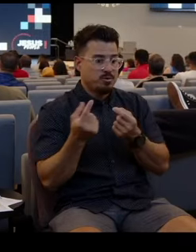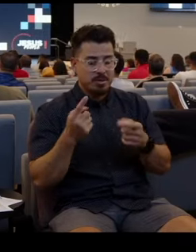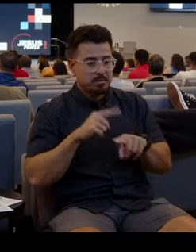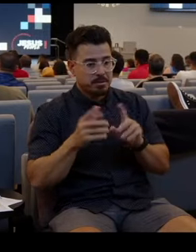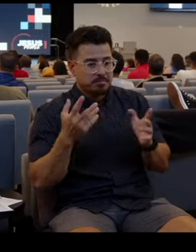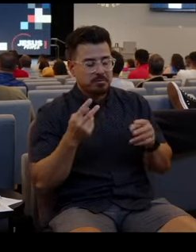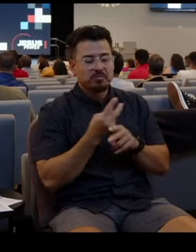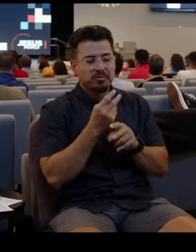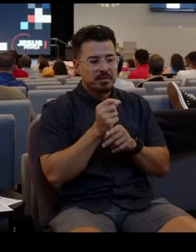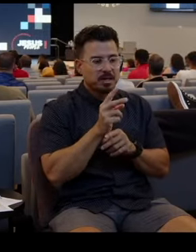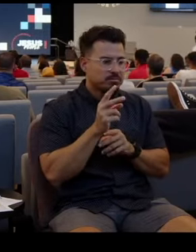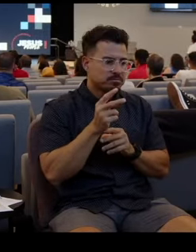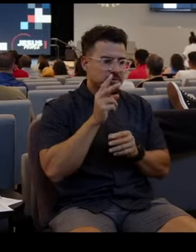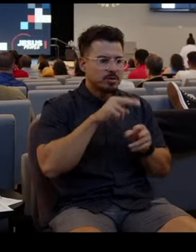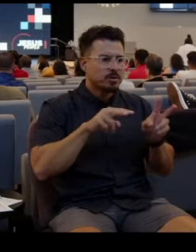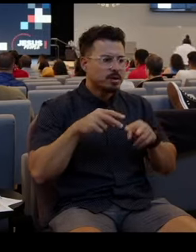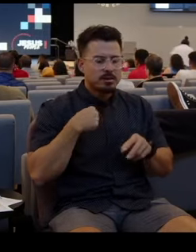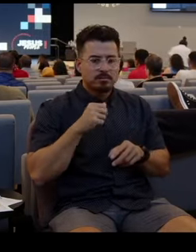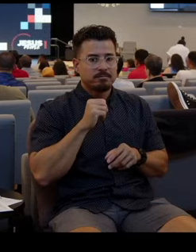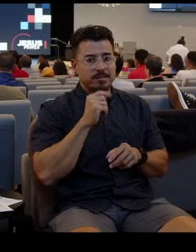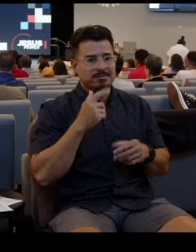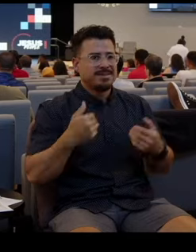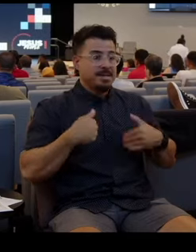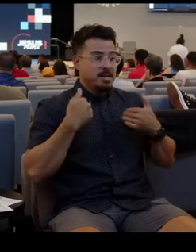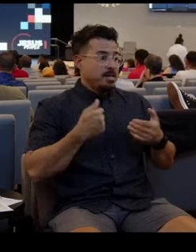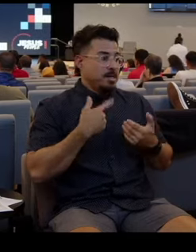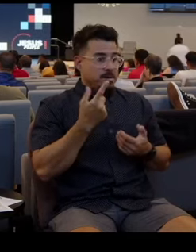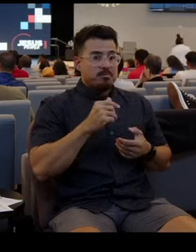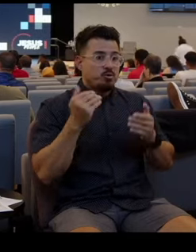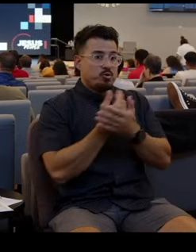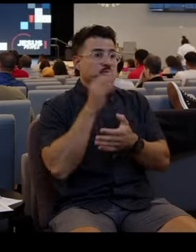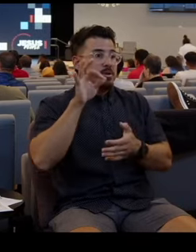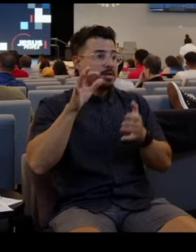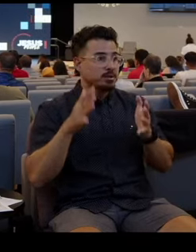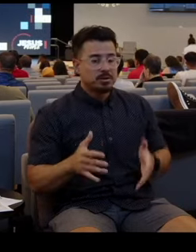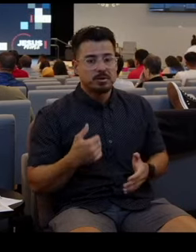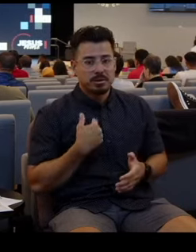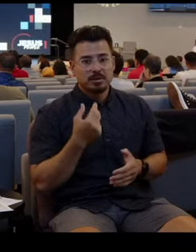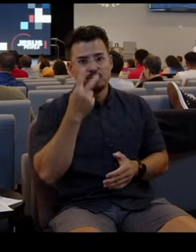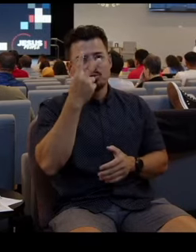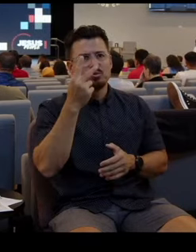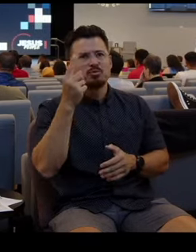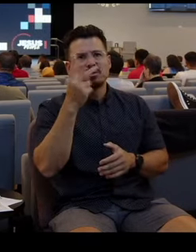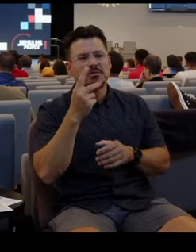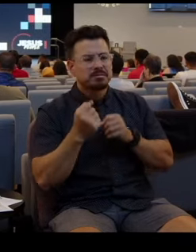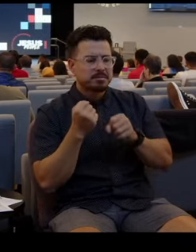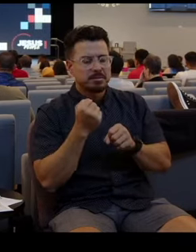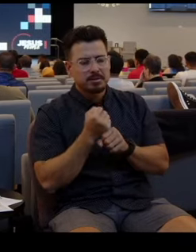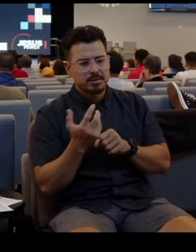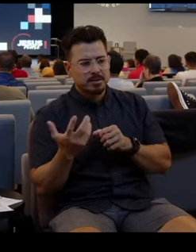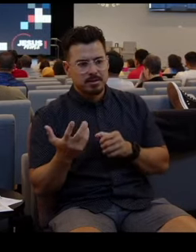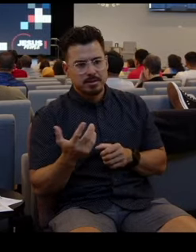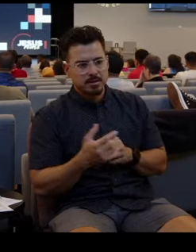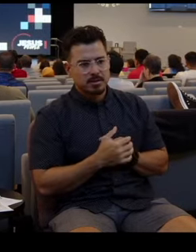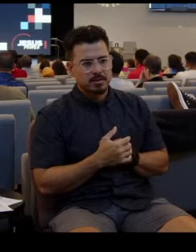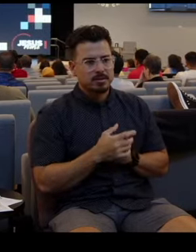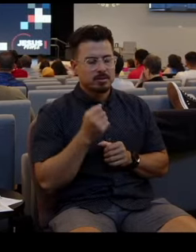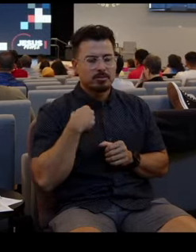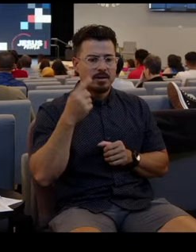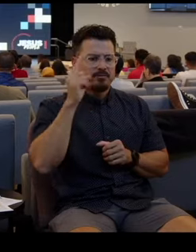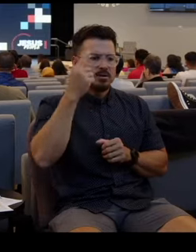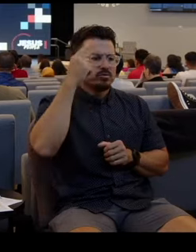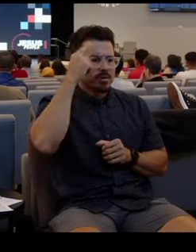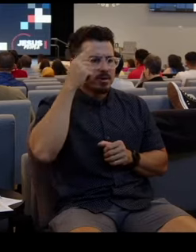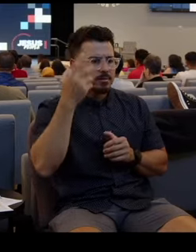And so I'm very naive. I have not been pastoring very long. Really, two and a half years maybe. And so my first instinct